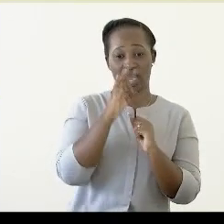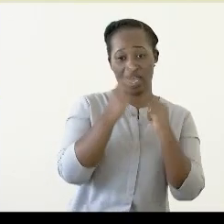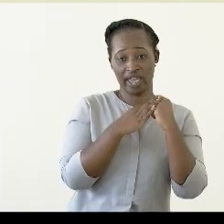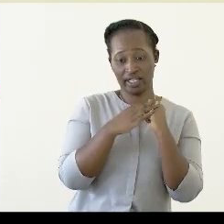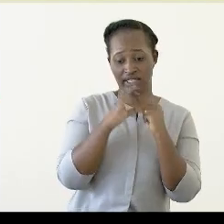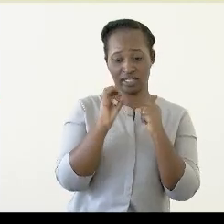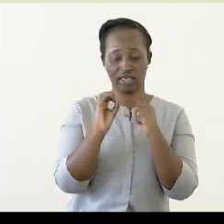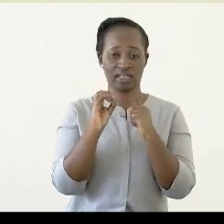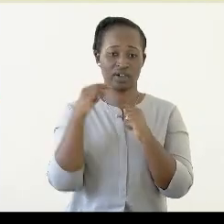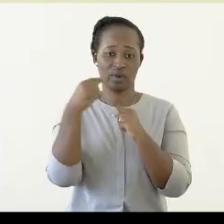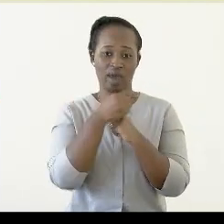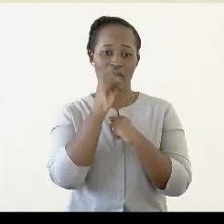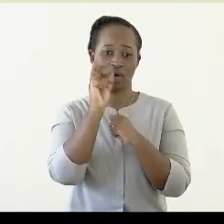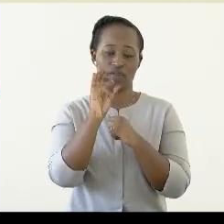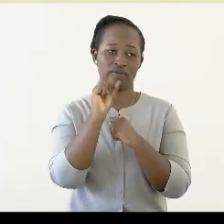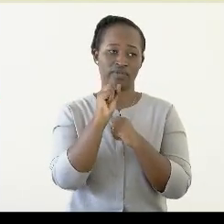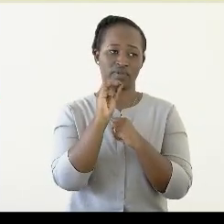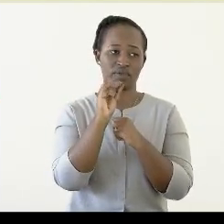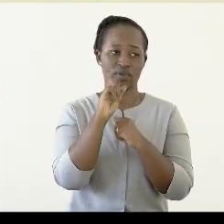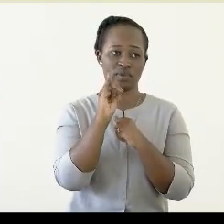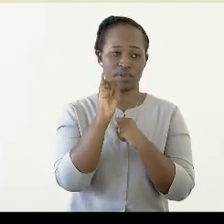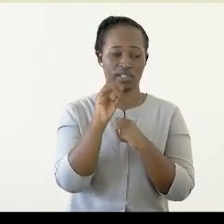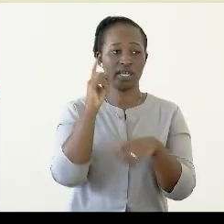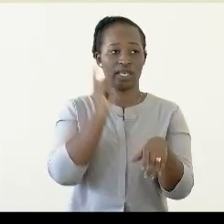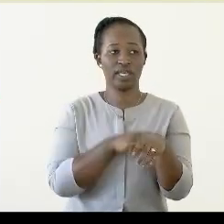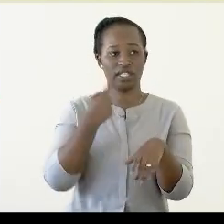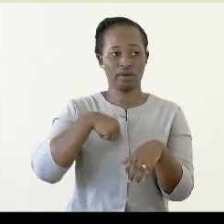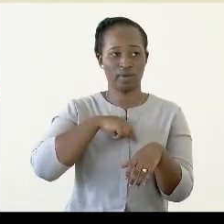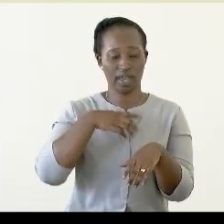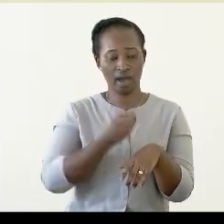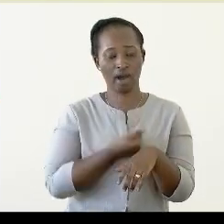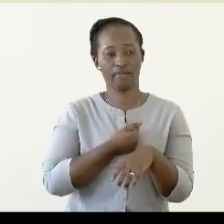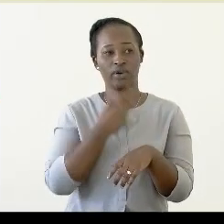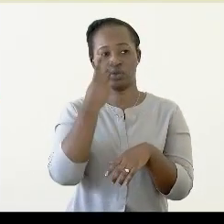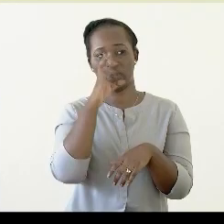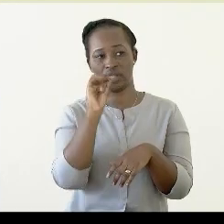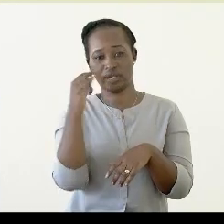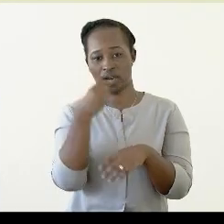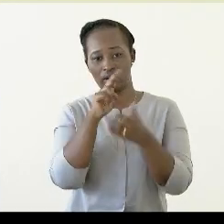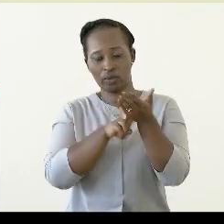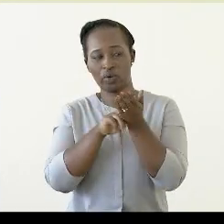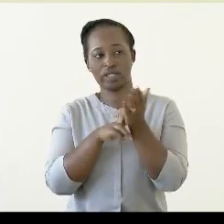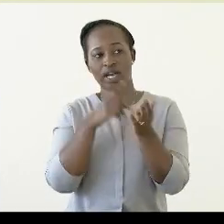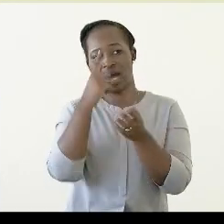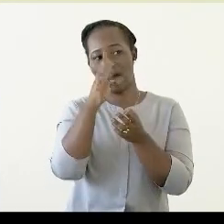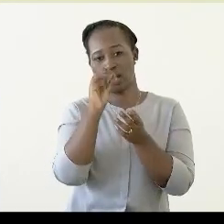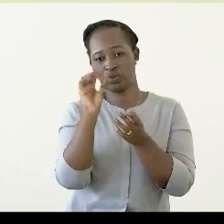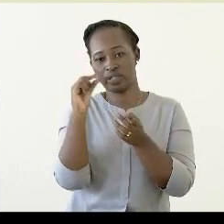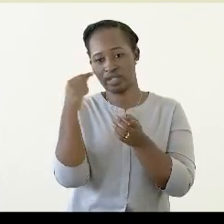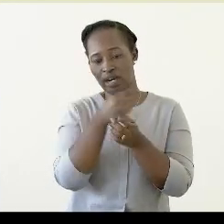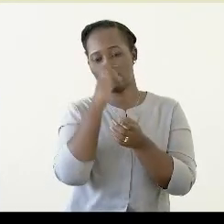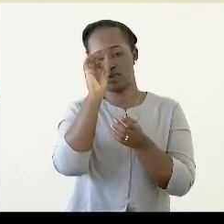be saturated, when we have 20 grams, we use 100 grams of